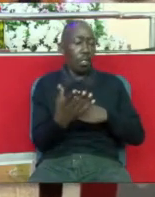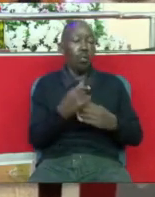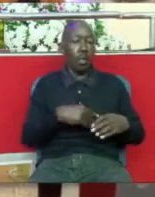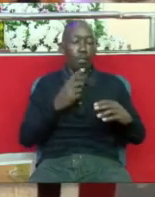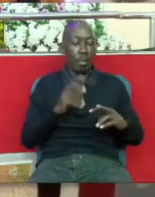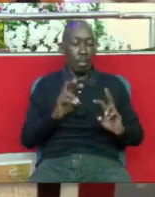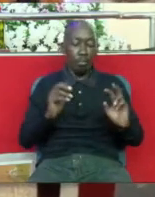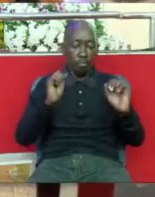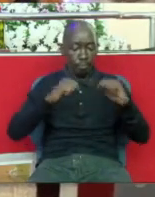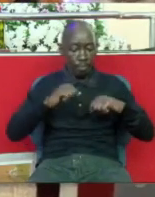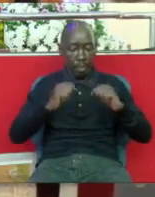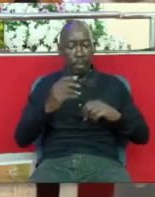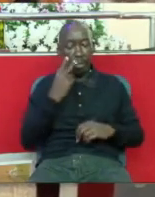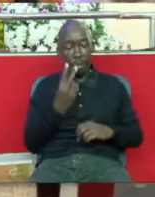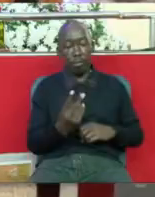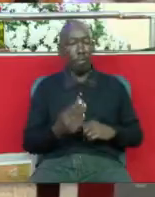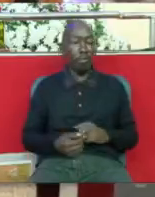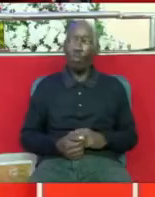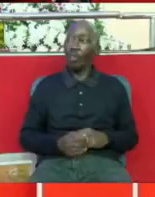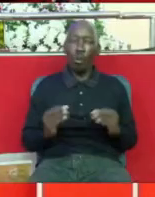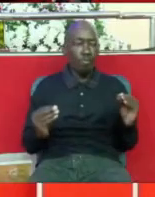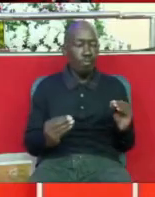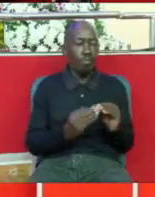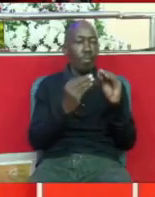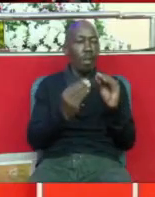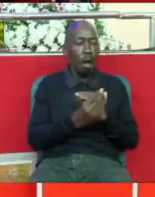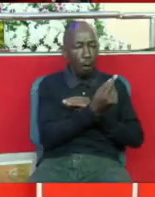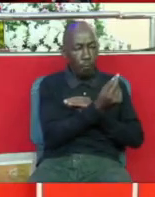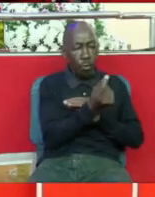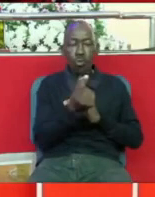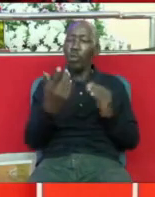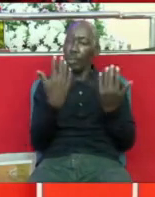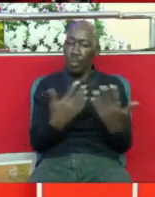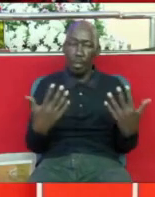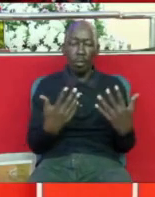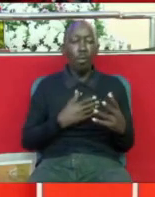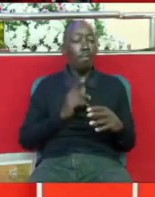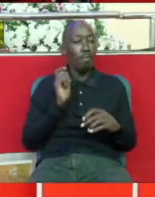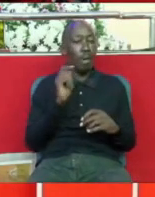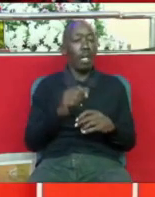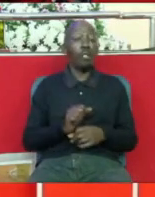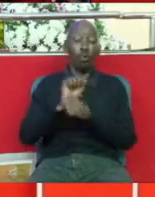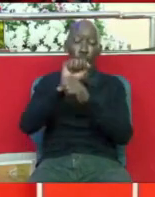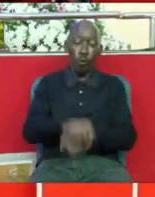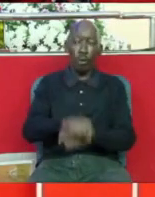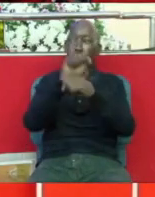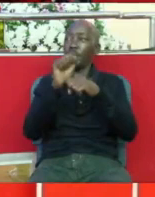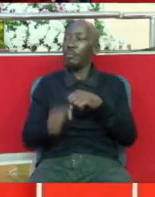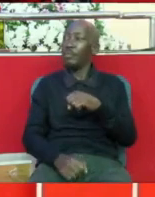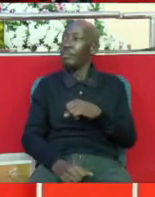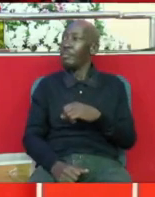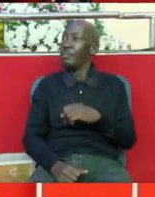Mungu akawaeleza mambo kadhaa ambayo wamekumbana nayo. A few things they were to overcome. Mambo kadhaa ambayo walifaa